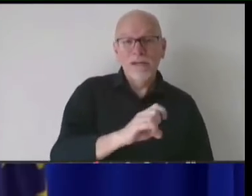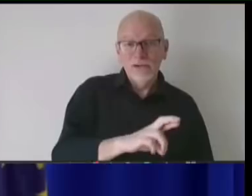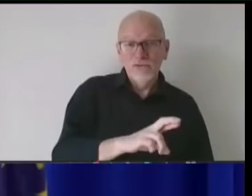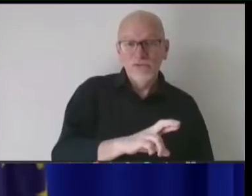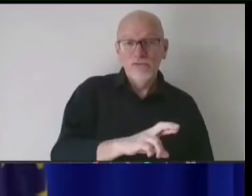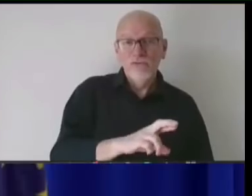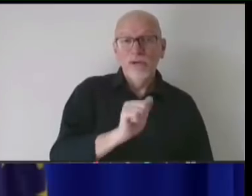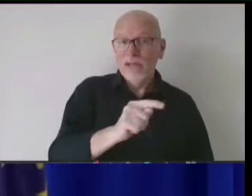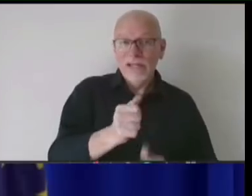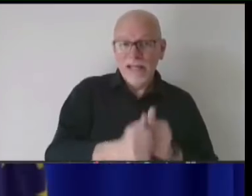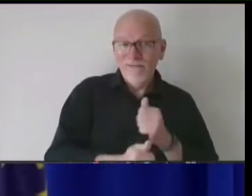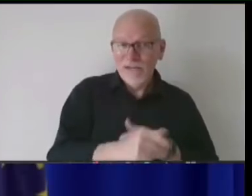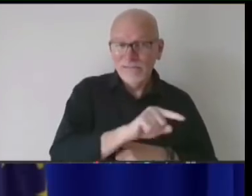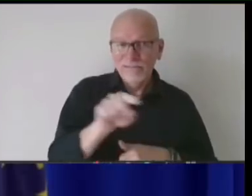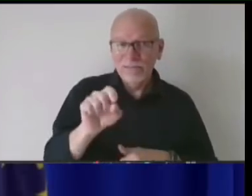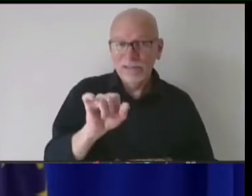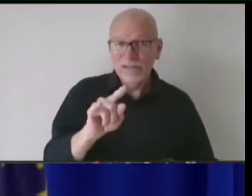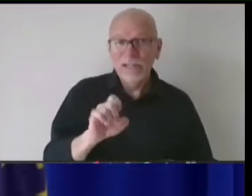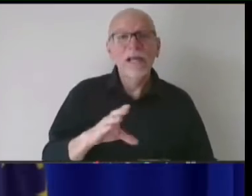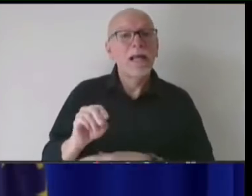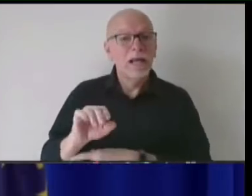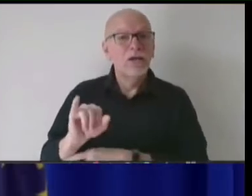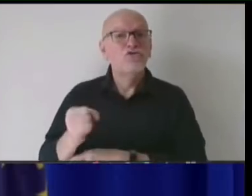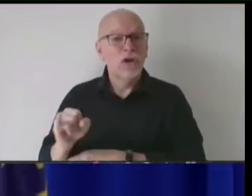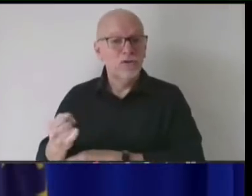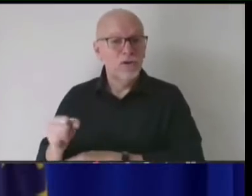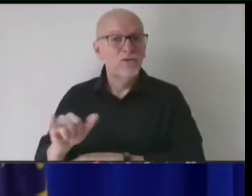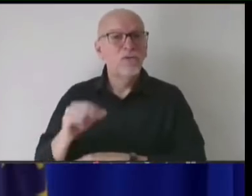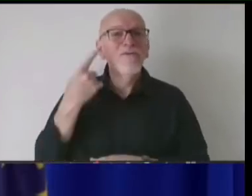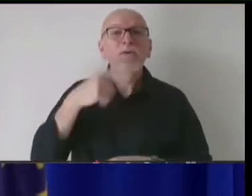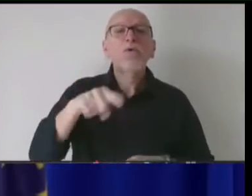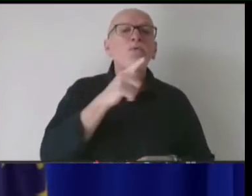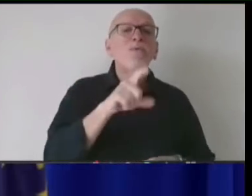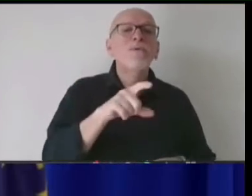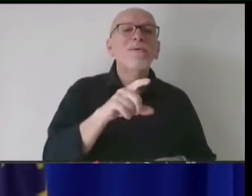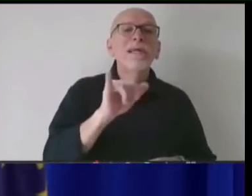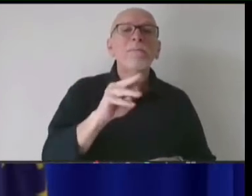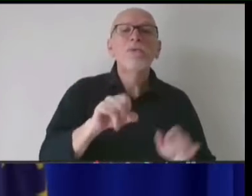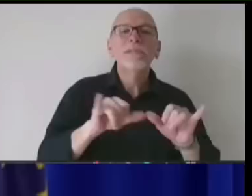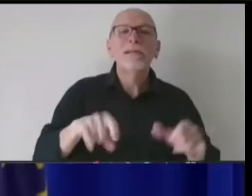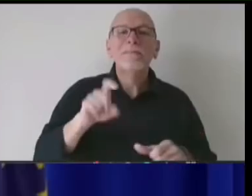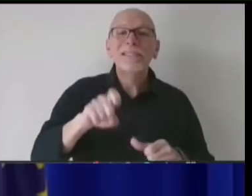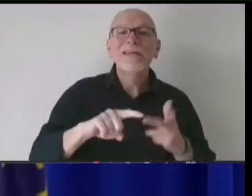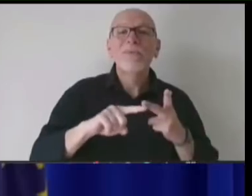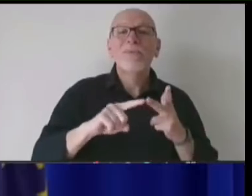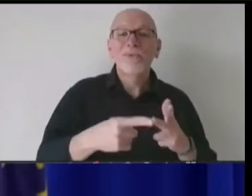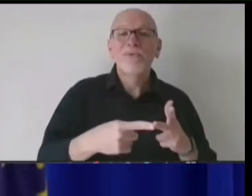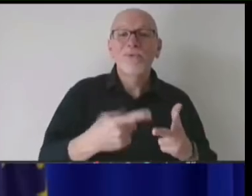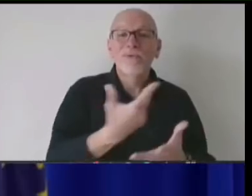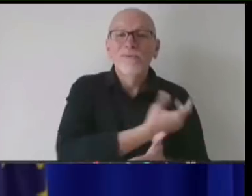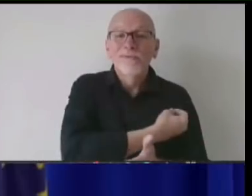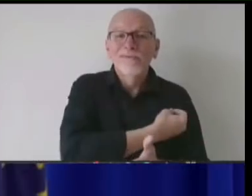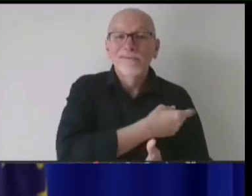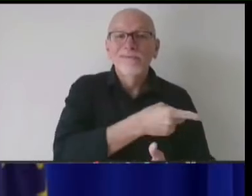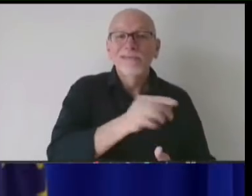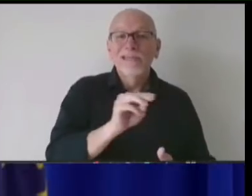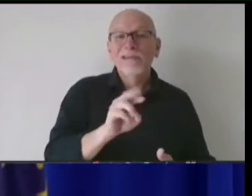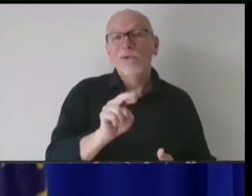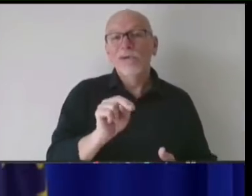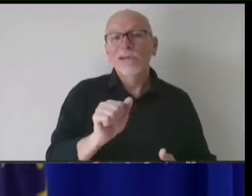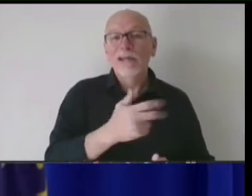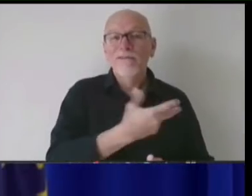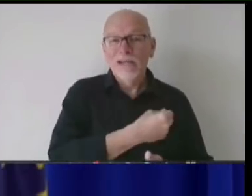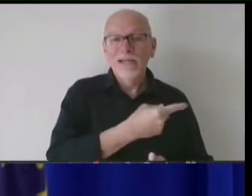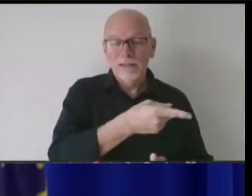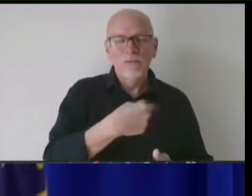at every single one of those sites, and Johnson & Johnson as well. But for those people who are immunocompromised and are looking for that third mRNA vaccine, we're out there